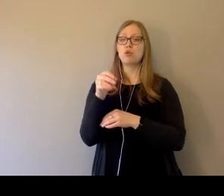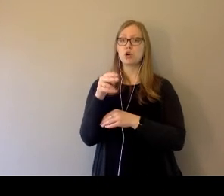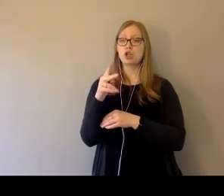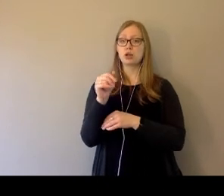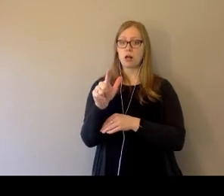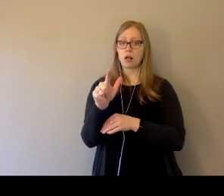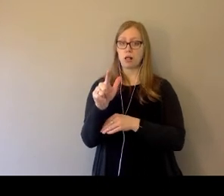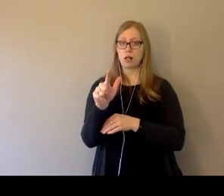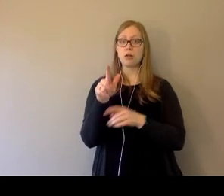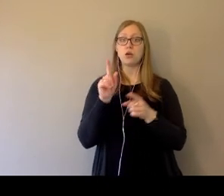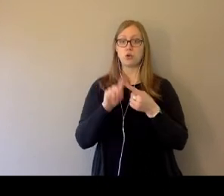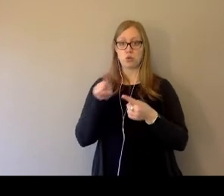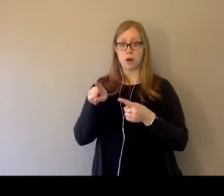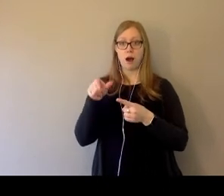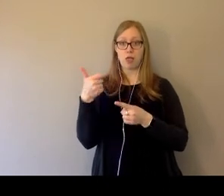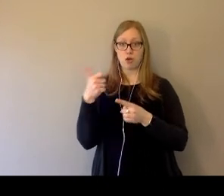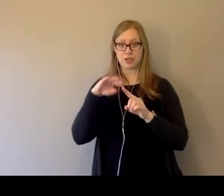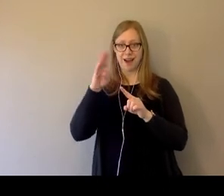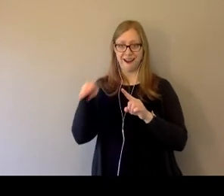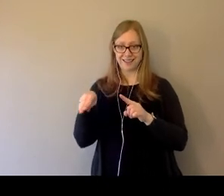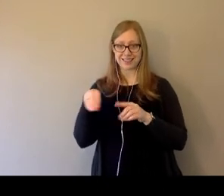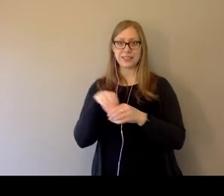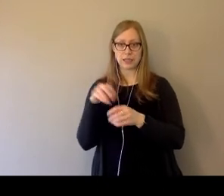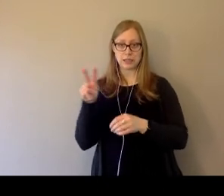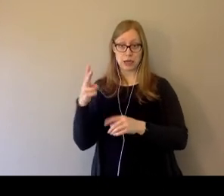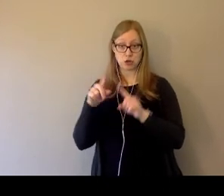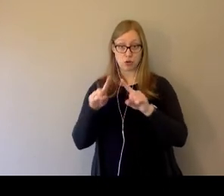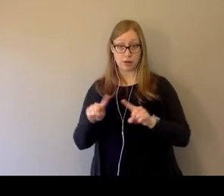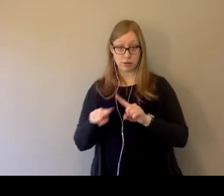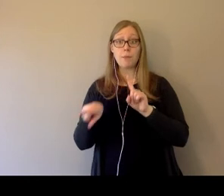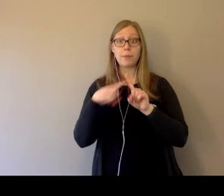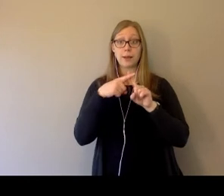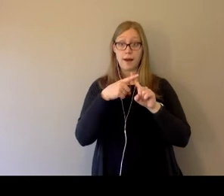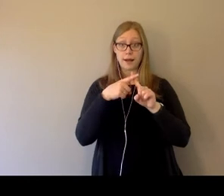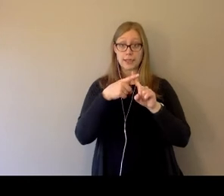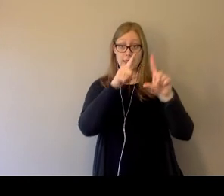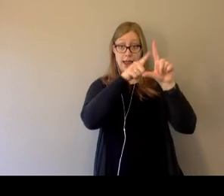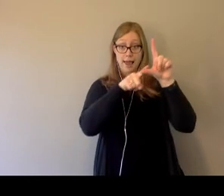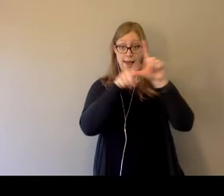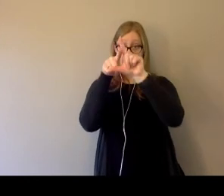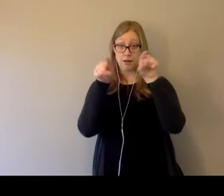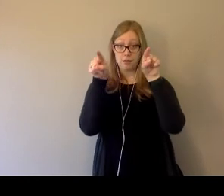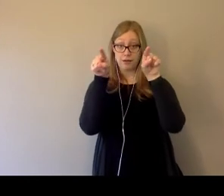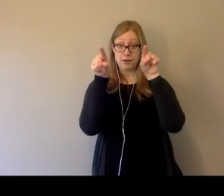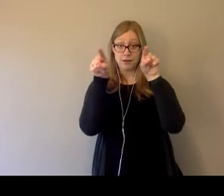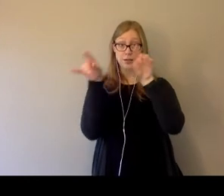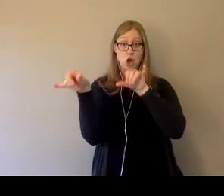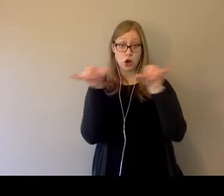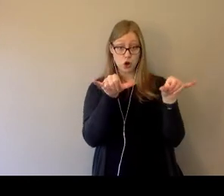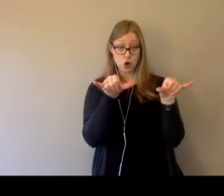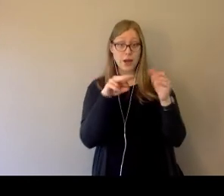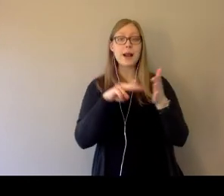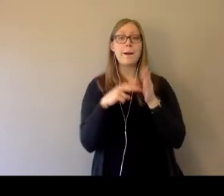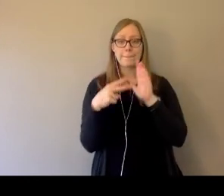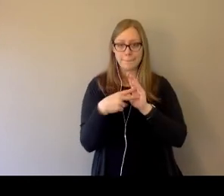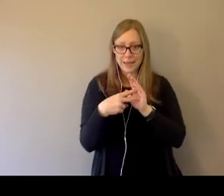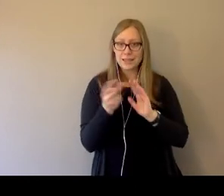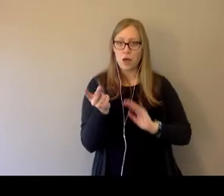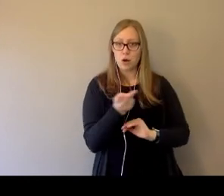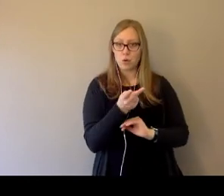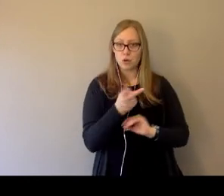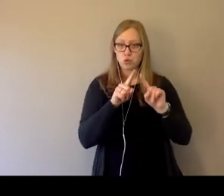you can see that the included angle B is between the side AB and BC, and they're saying that